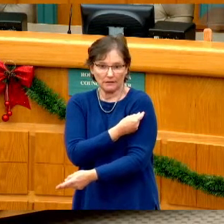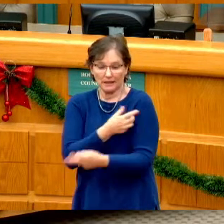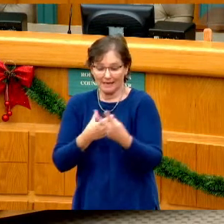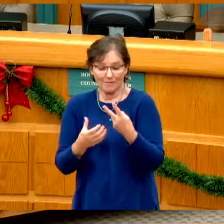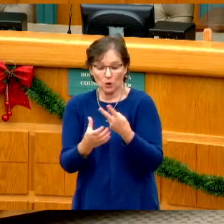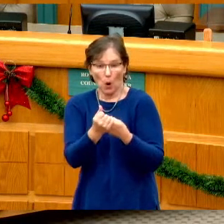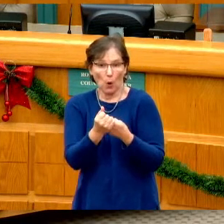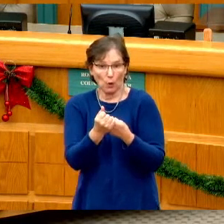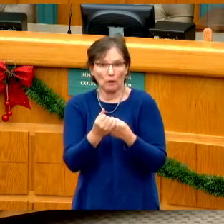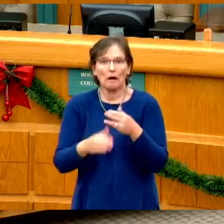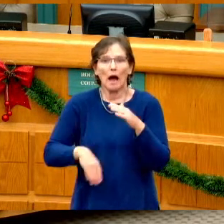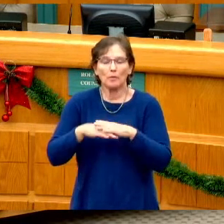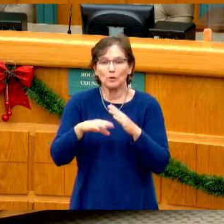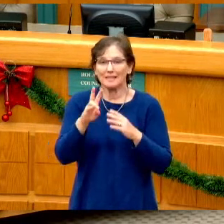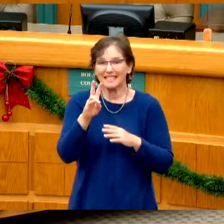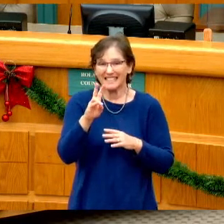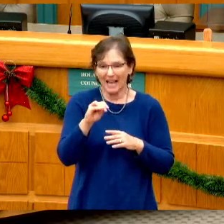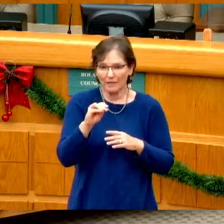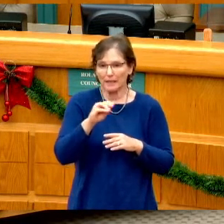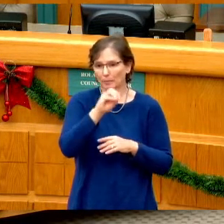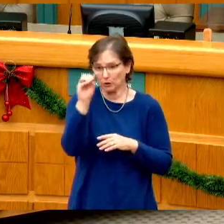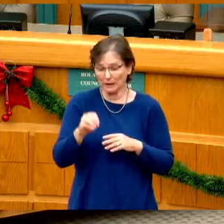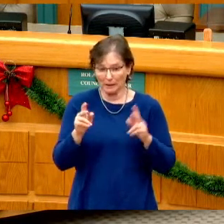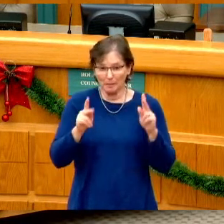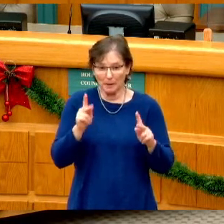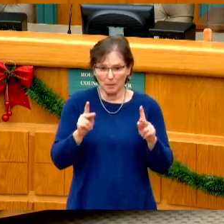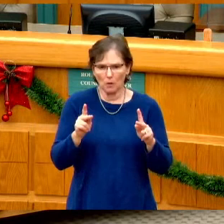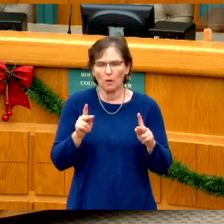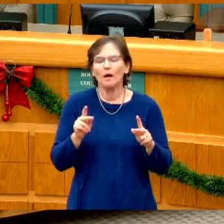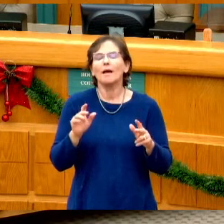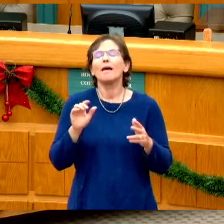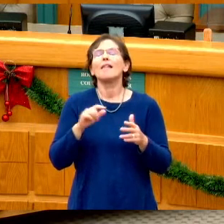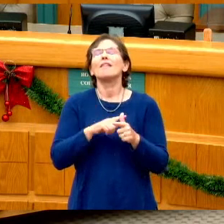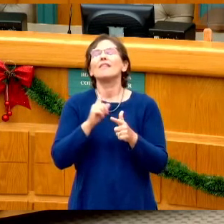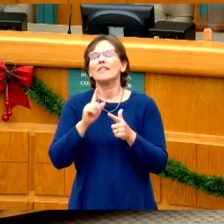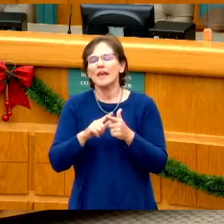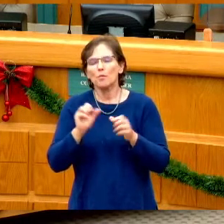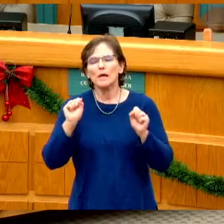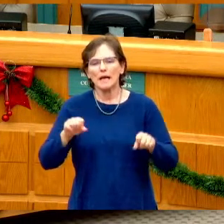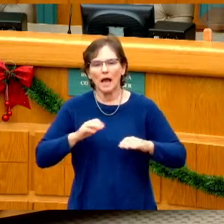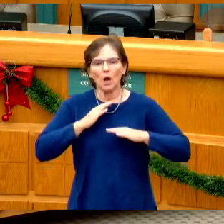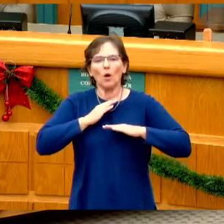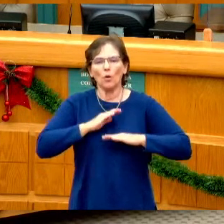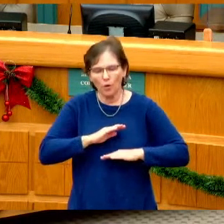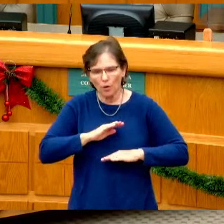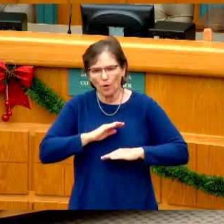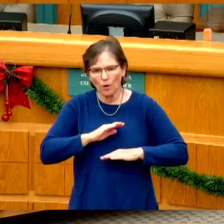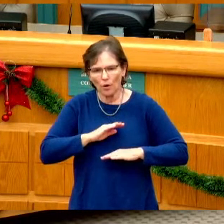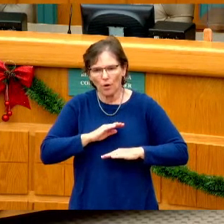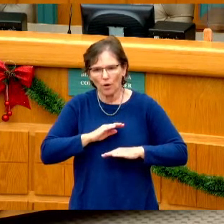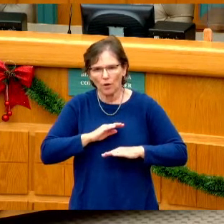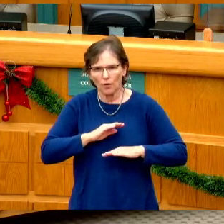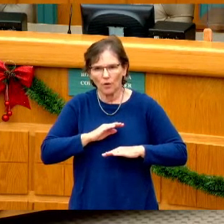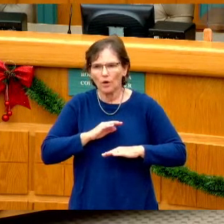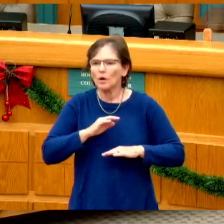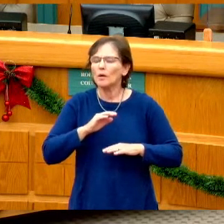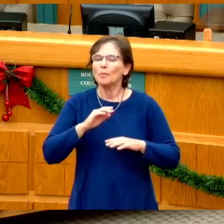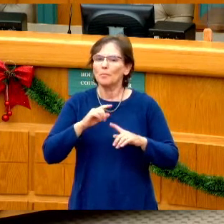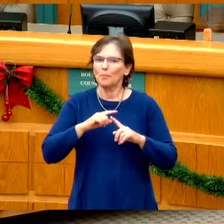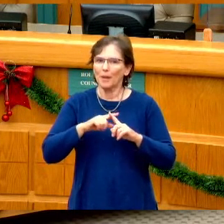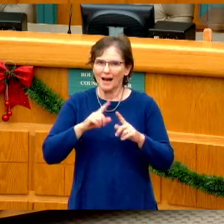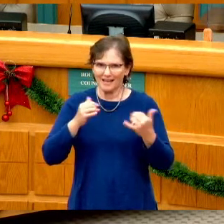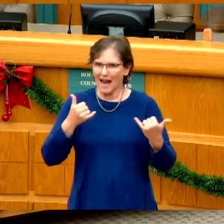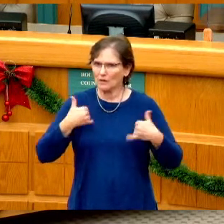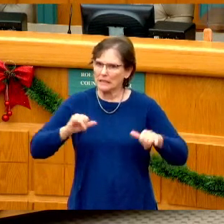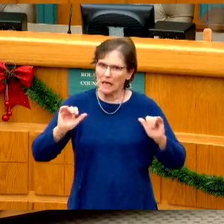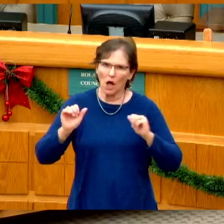the health district advises, do not let your guard down. Christmas and New Year are around the corner, and public health is